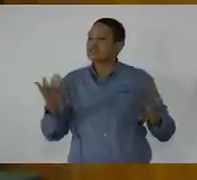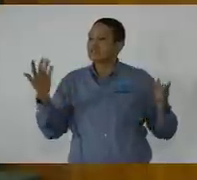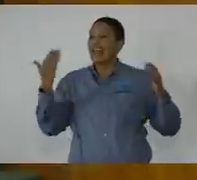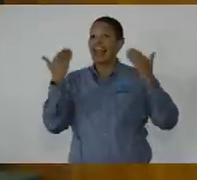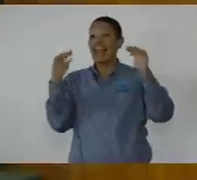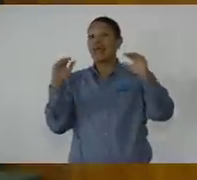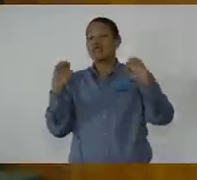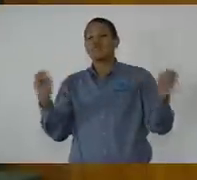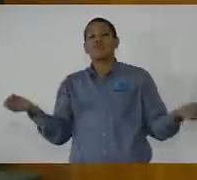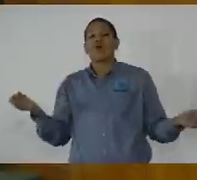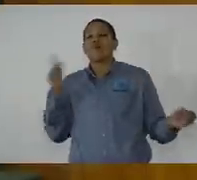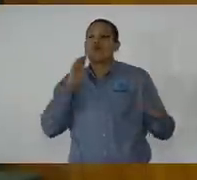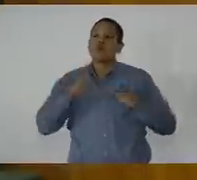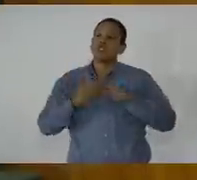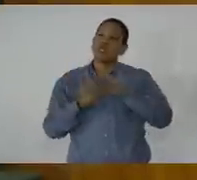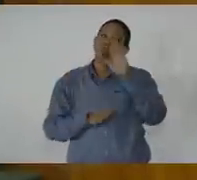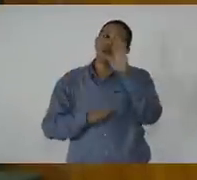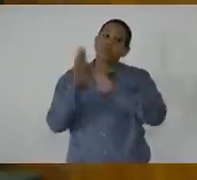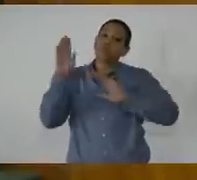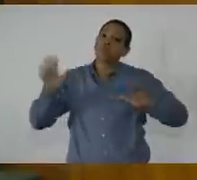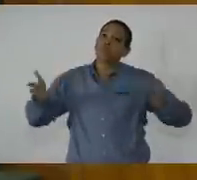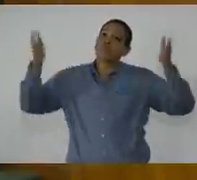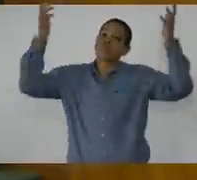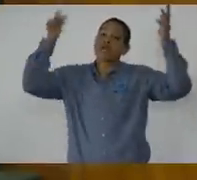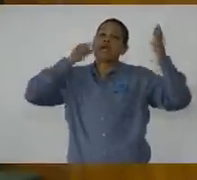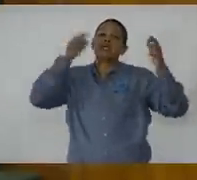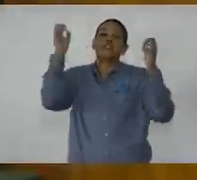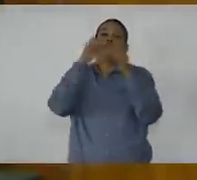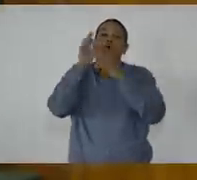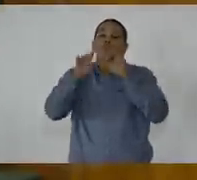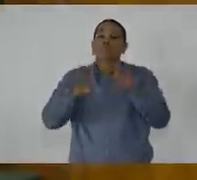limit for our Jamaica cannabis industry.